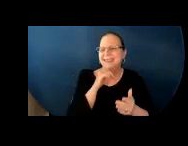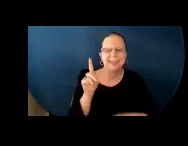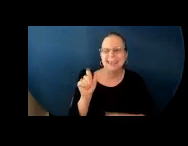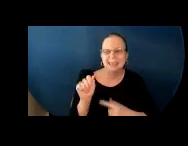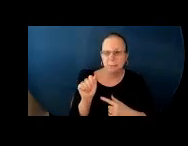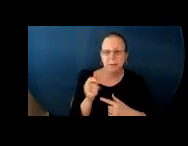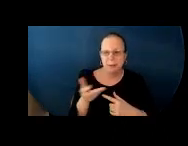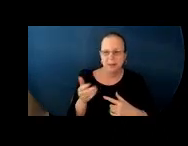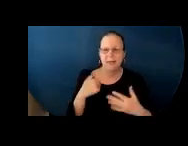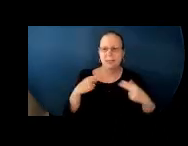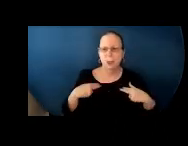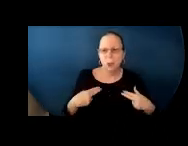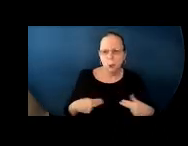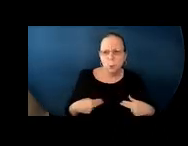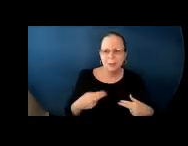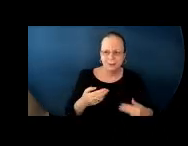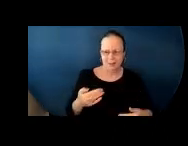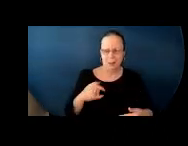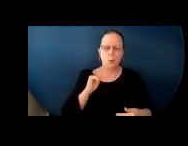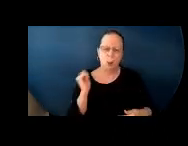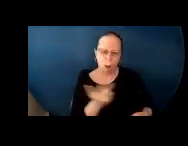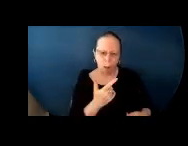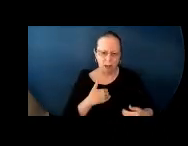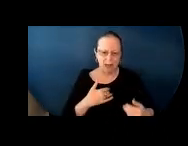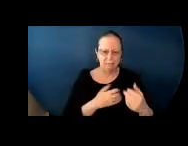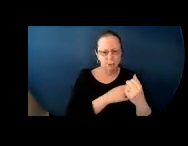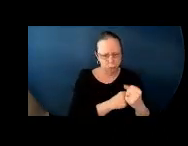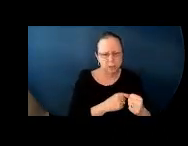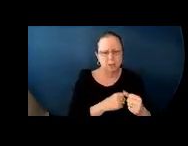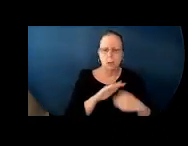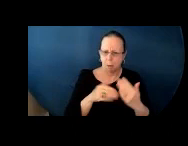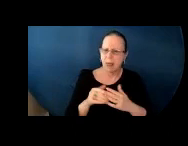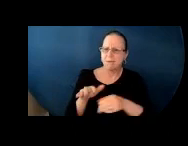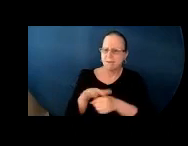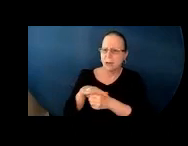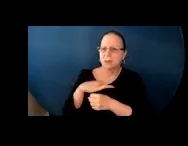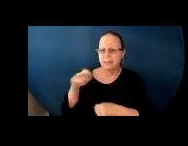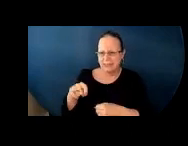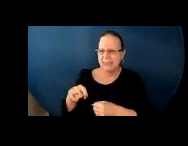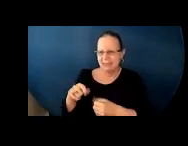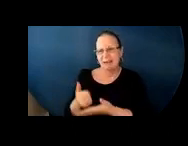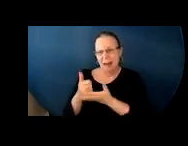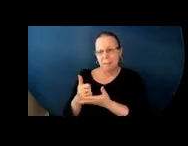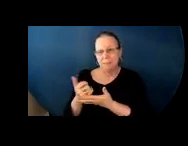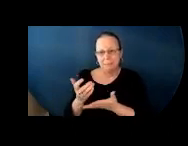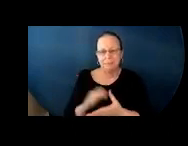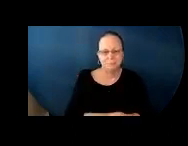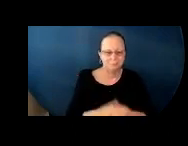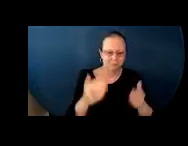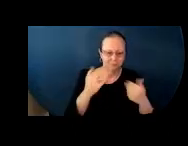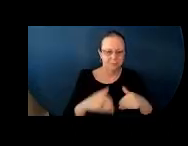human being thing, right? We all have strengths and we all have areas we need help. Next slide, please.